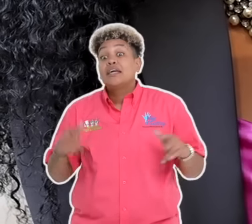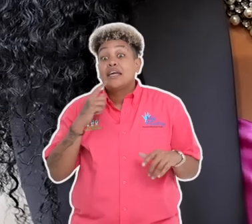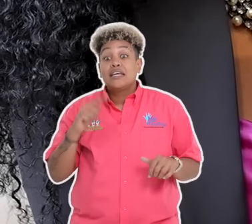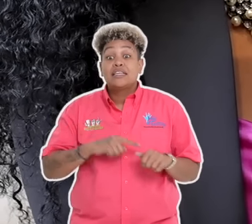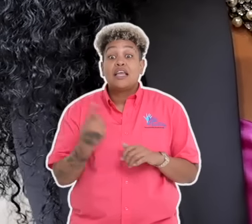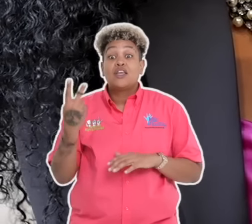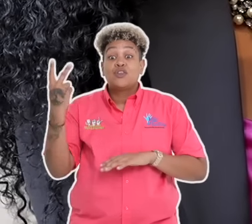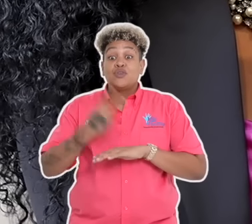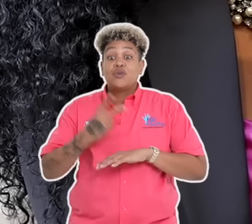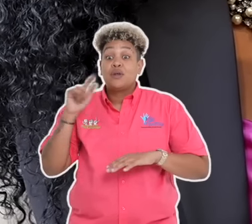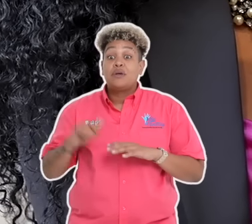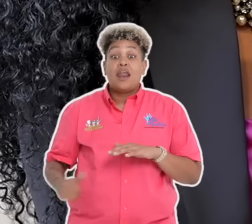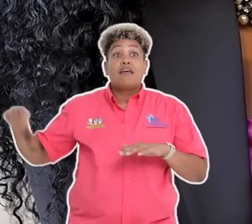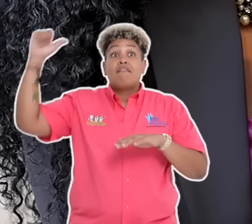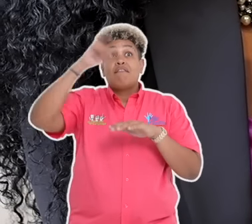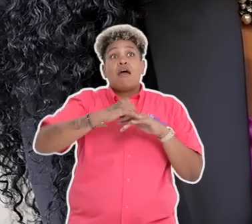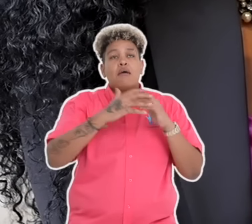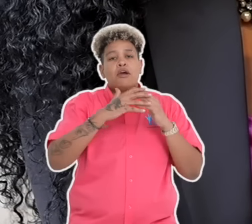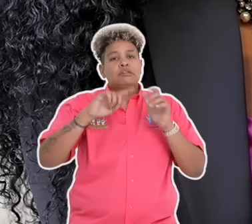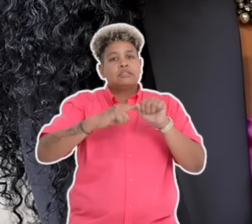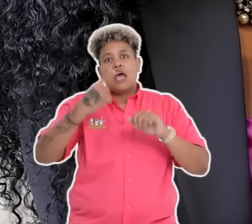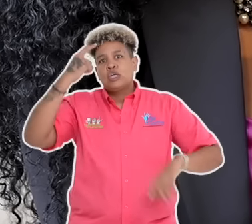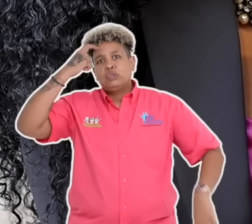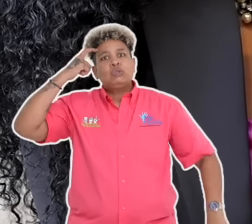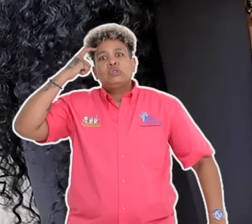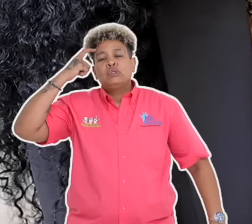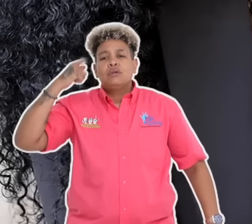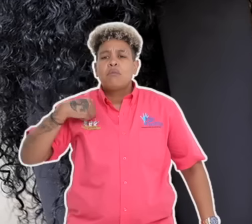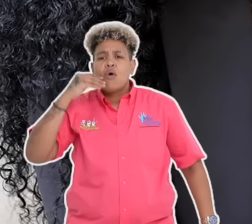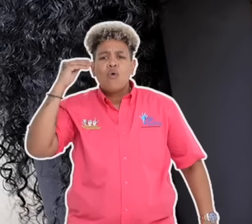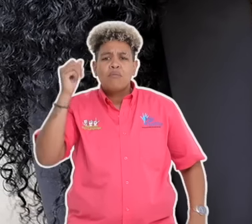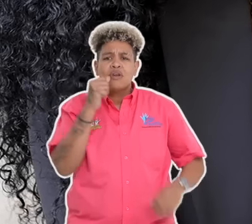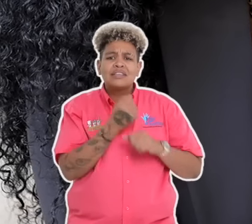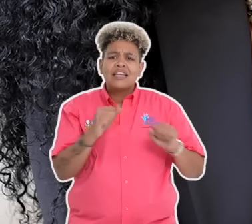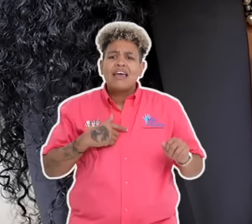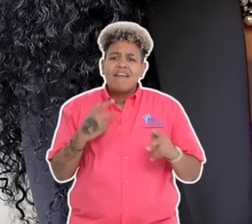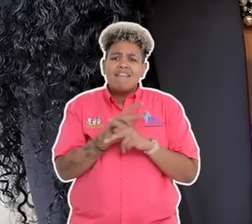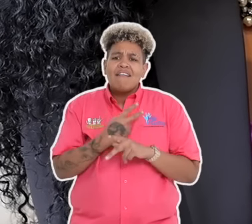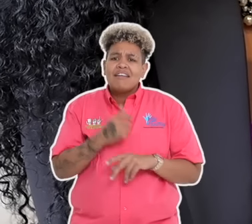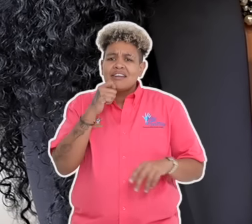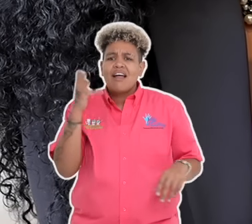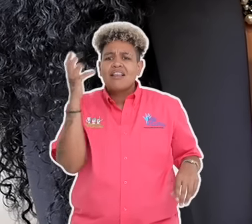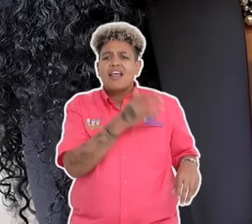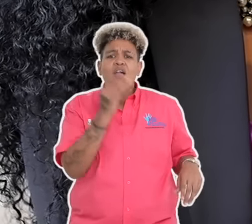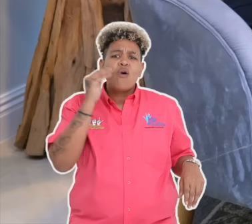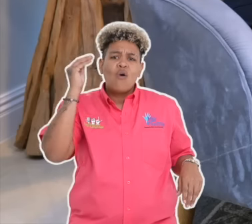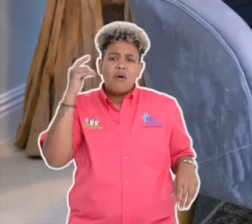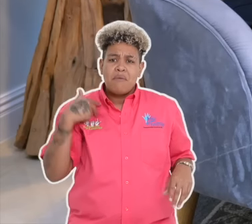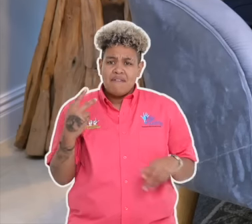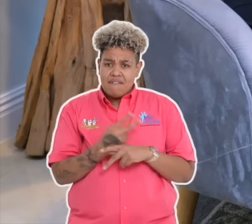Yeah. And it started 2 days once I got to America. And my home wasn't safe. Mm-hmm. So I had to figure out how to not be